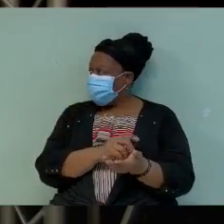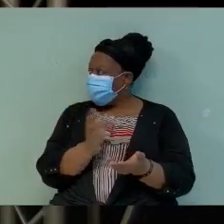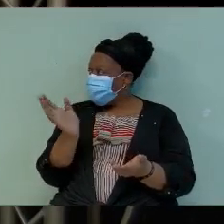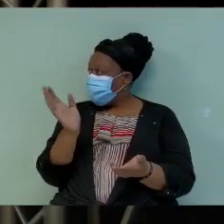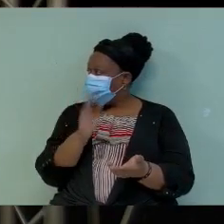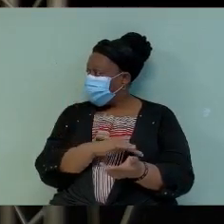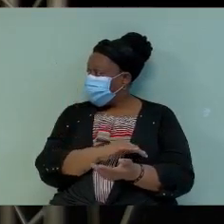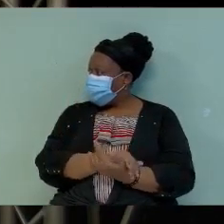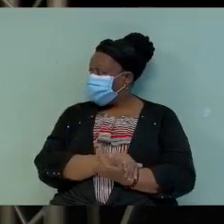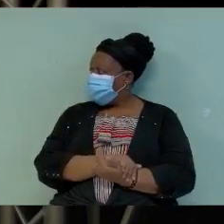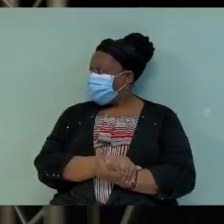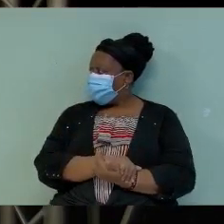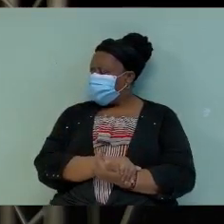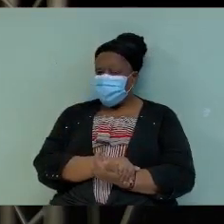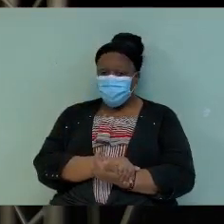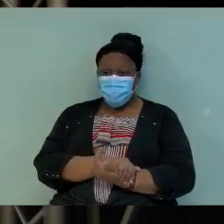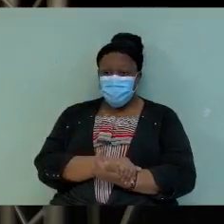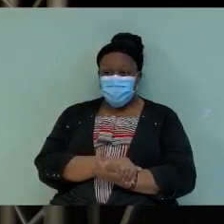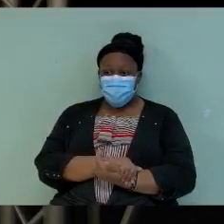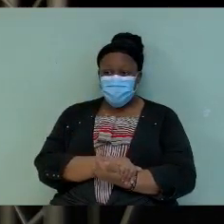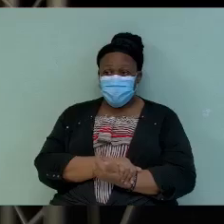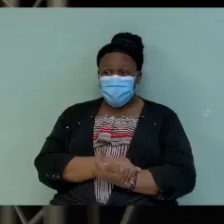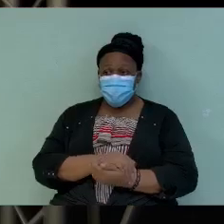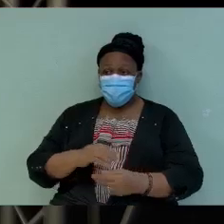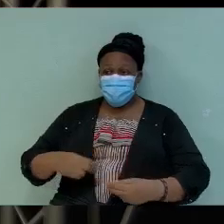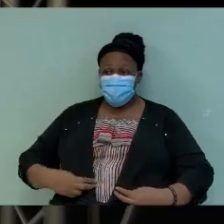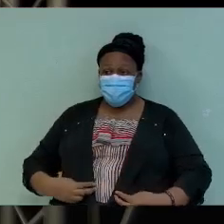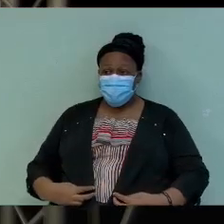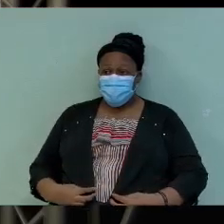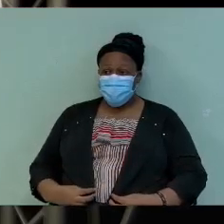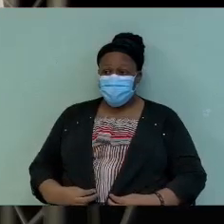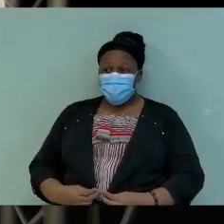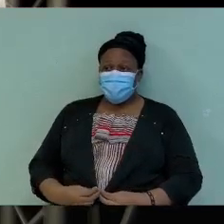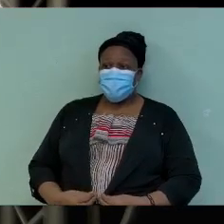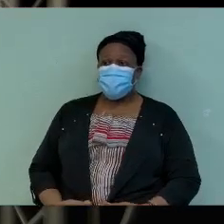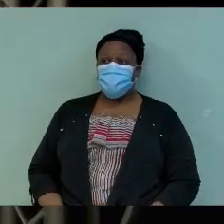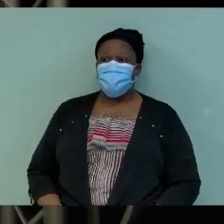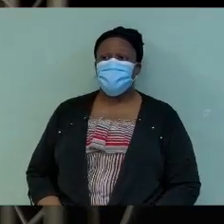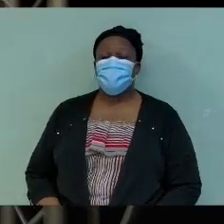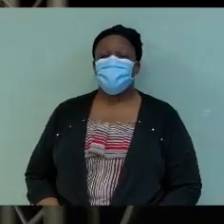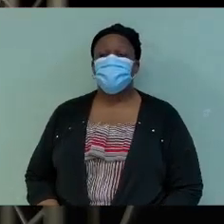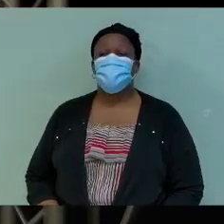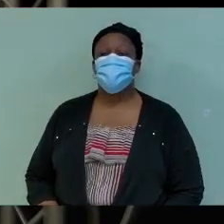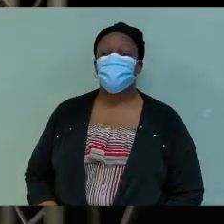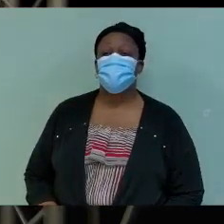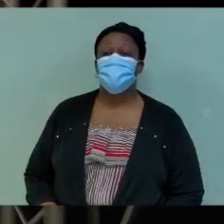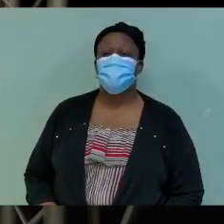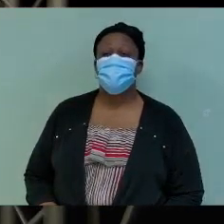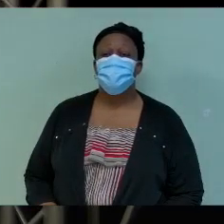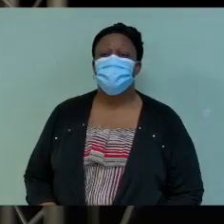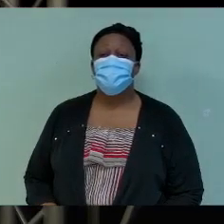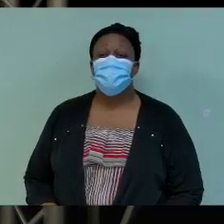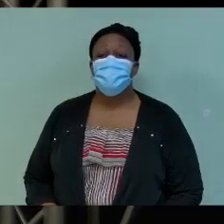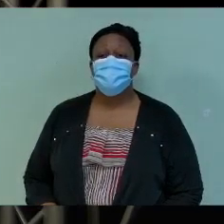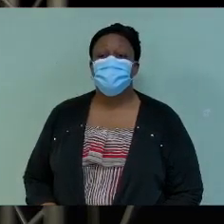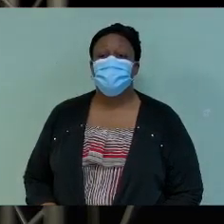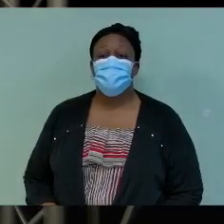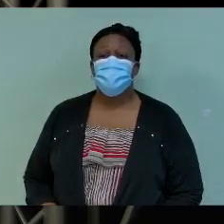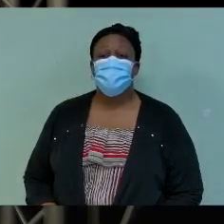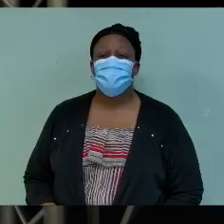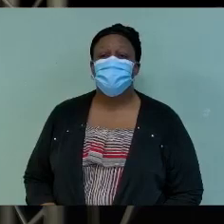for the Health Emergency Operations Center, to give us the COVID-19 situation